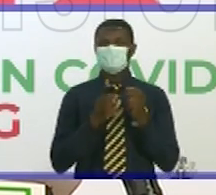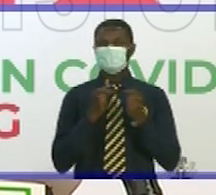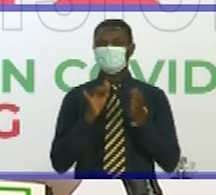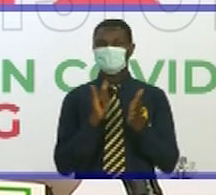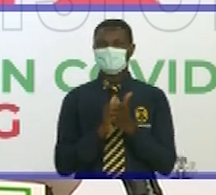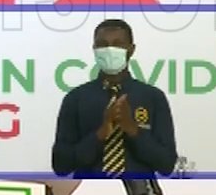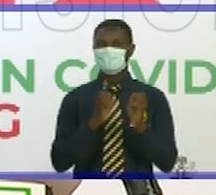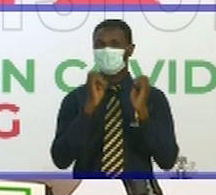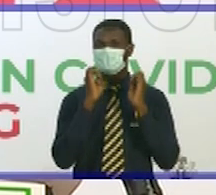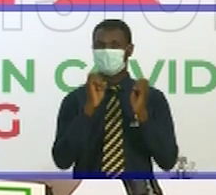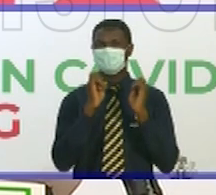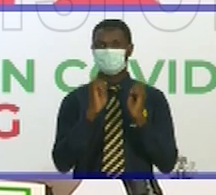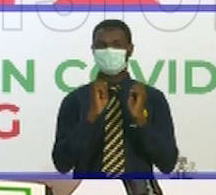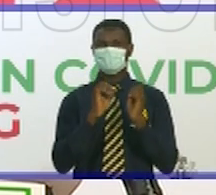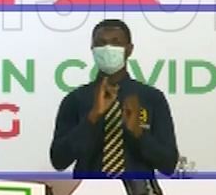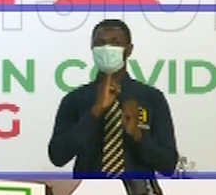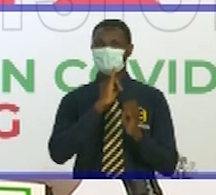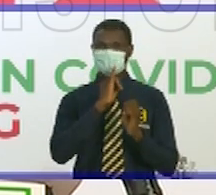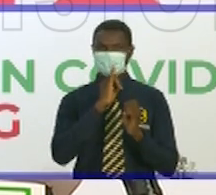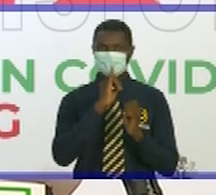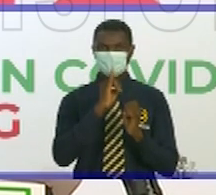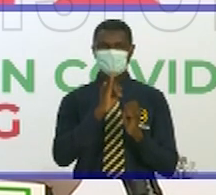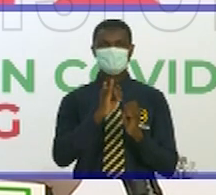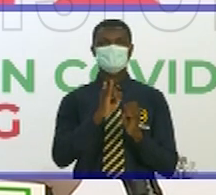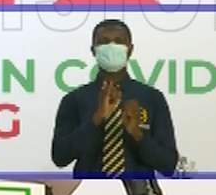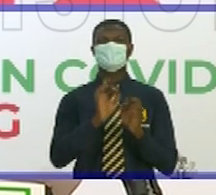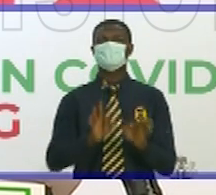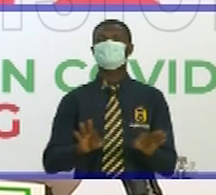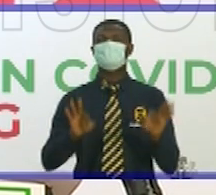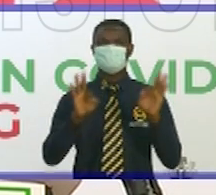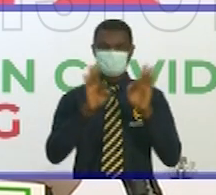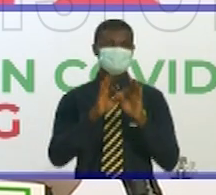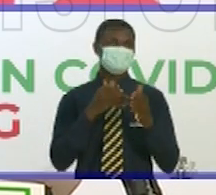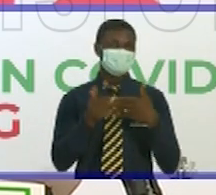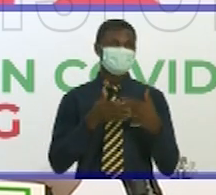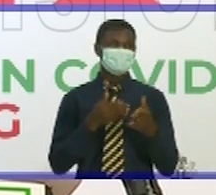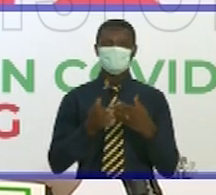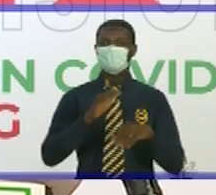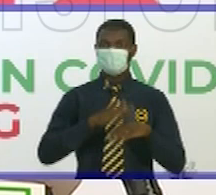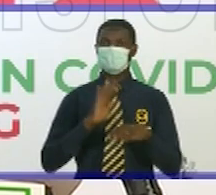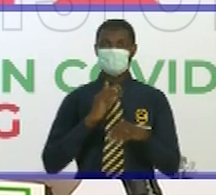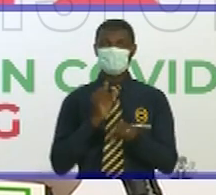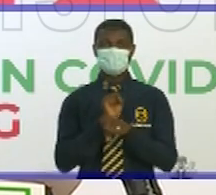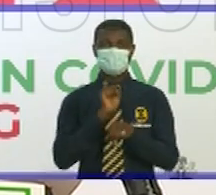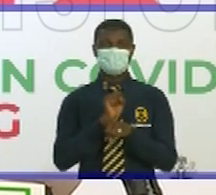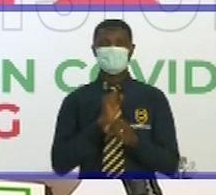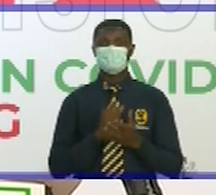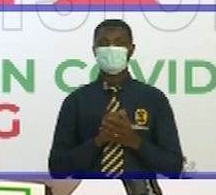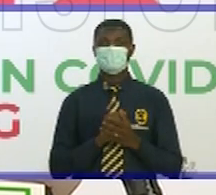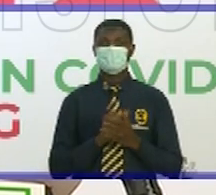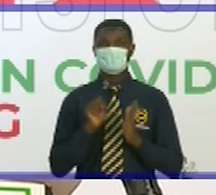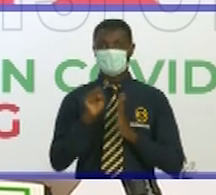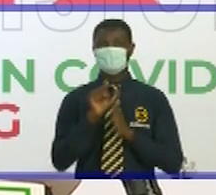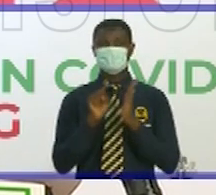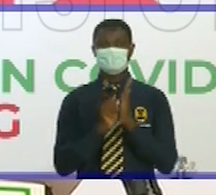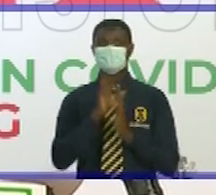that education is a concurrent matter on our legislative list, and states are